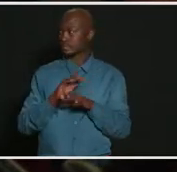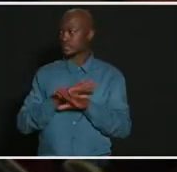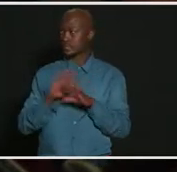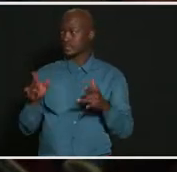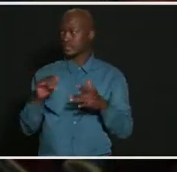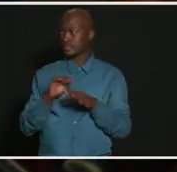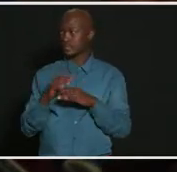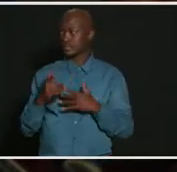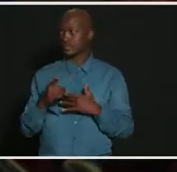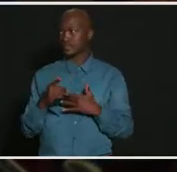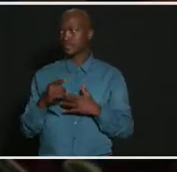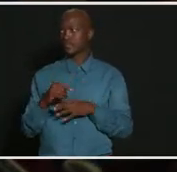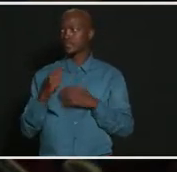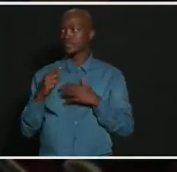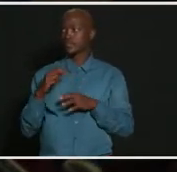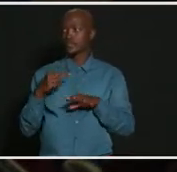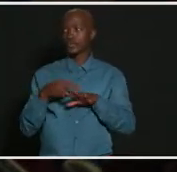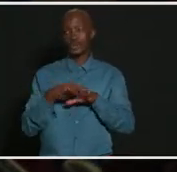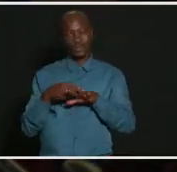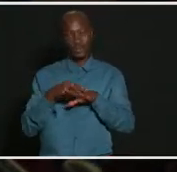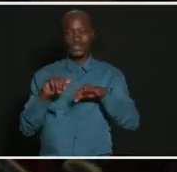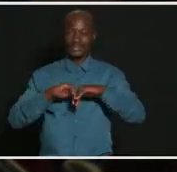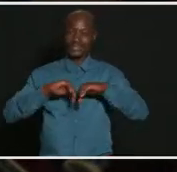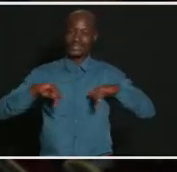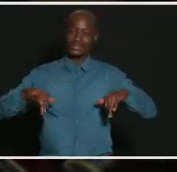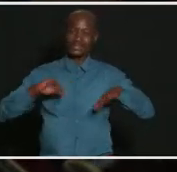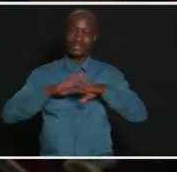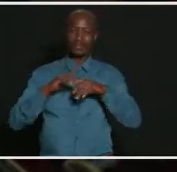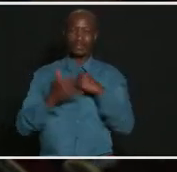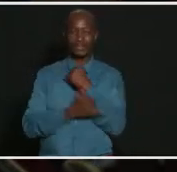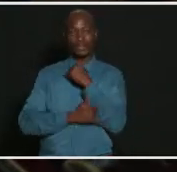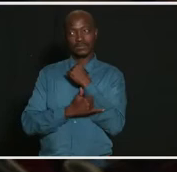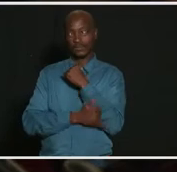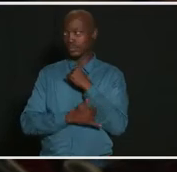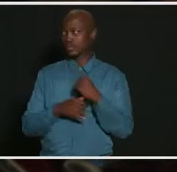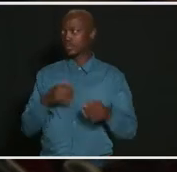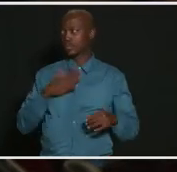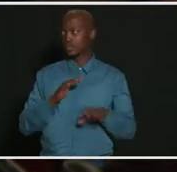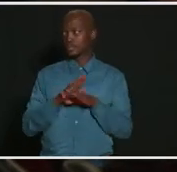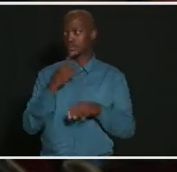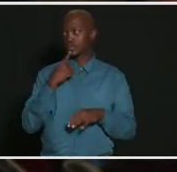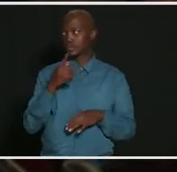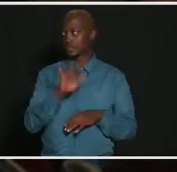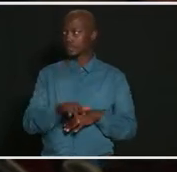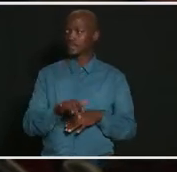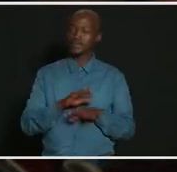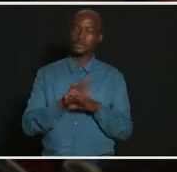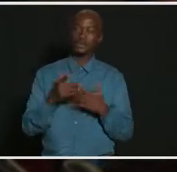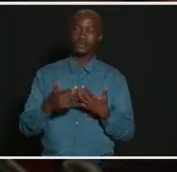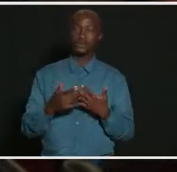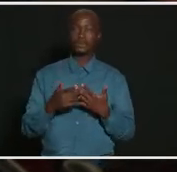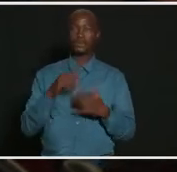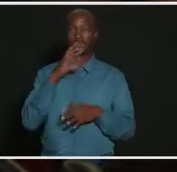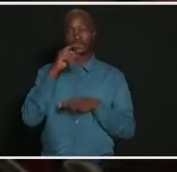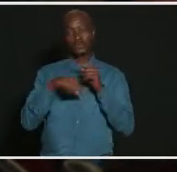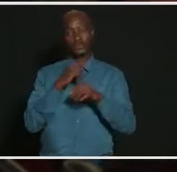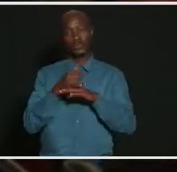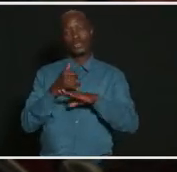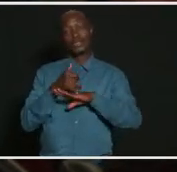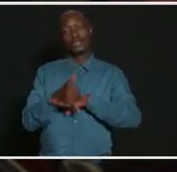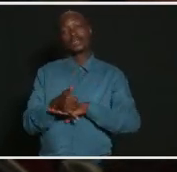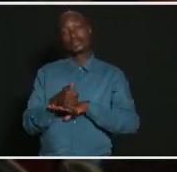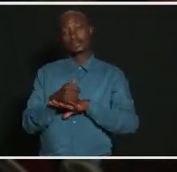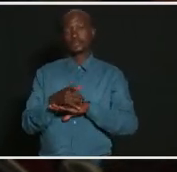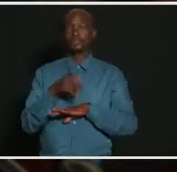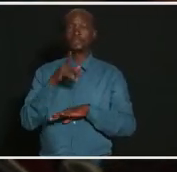context of a racially divided country and I'd like to State this to the gentleman who spoke Also earlier that